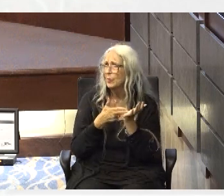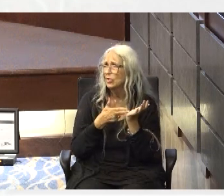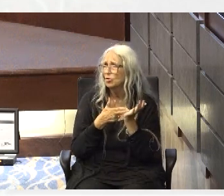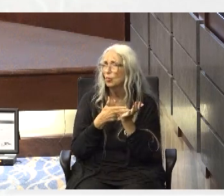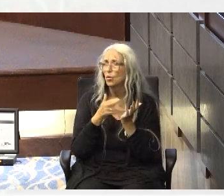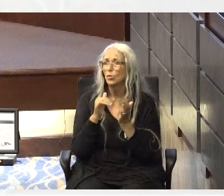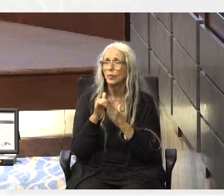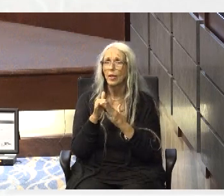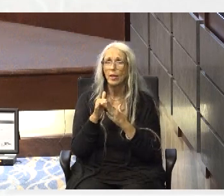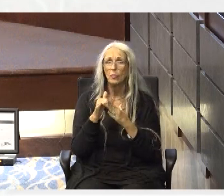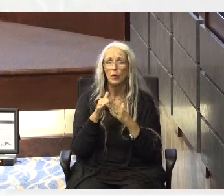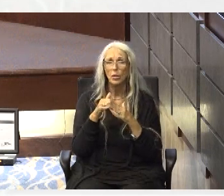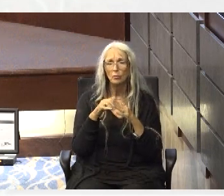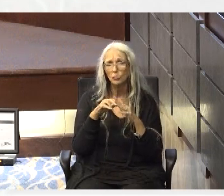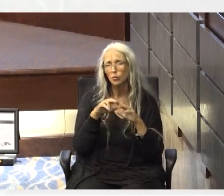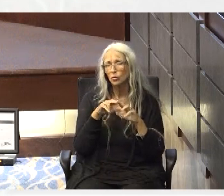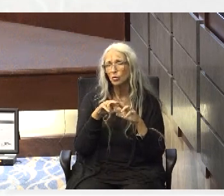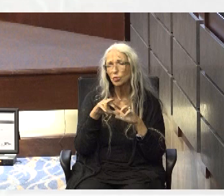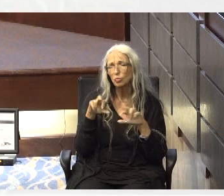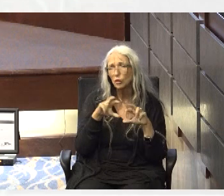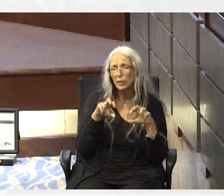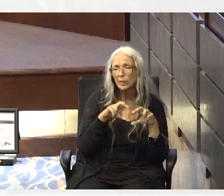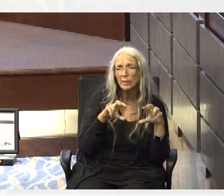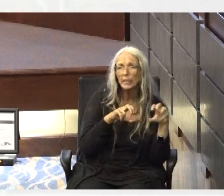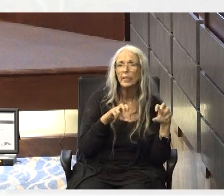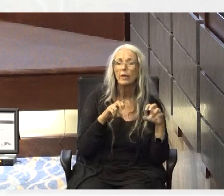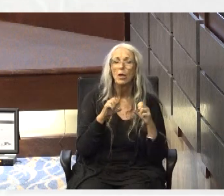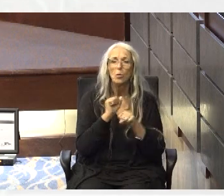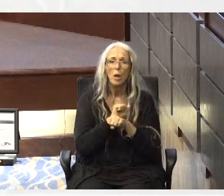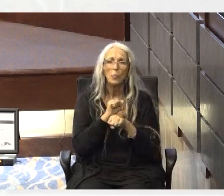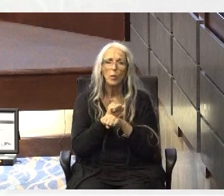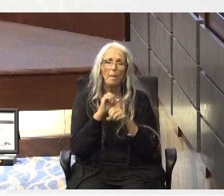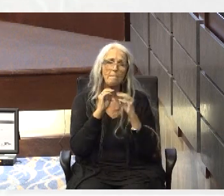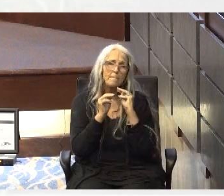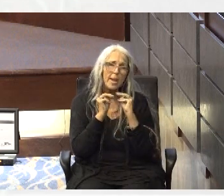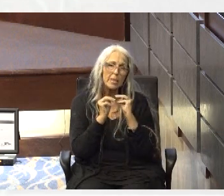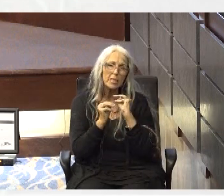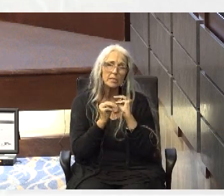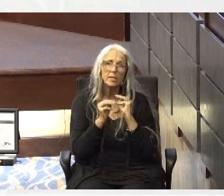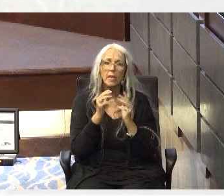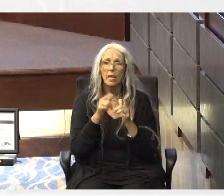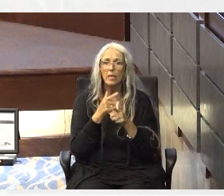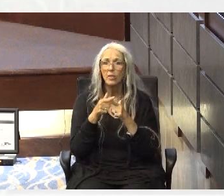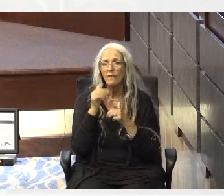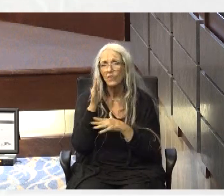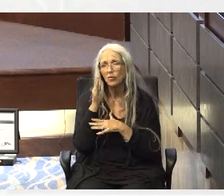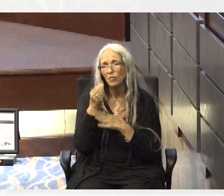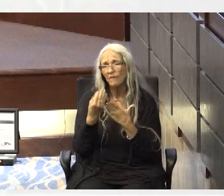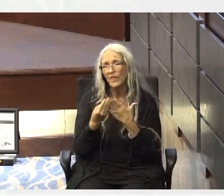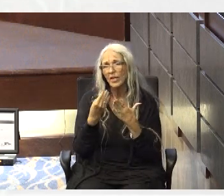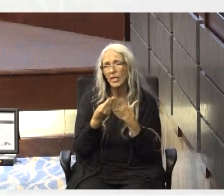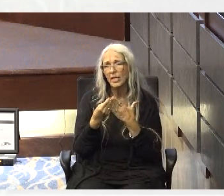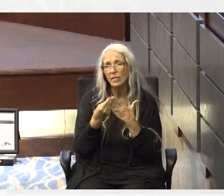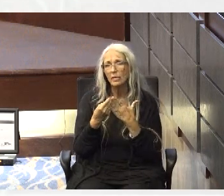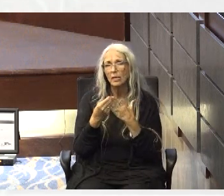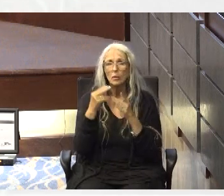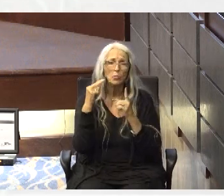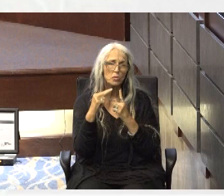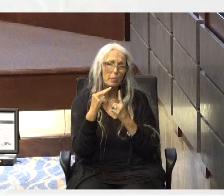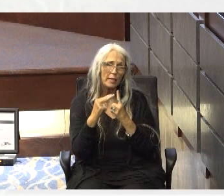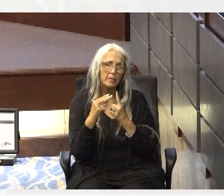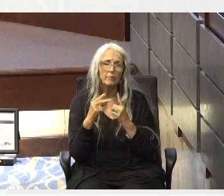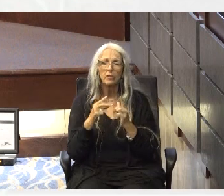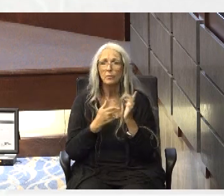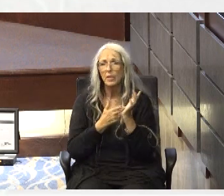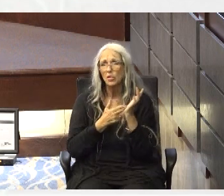one, thinking strategically about from an operational and maintenance standpoint, and then also a future funding standpoint, to make sure that when